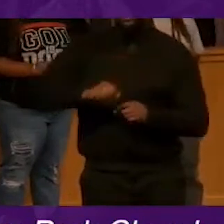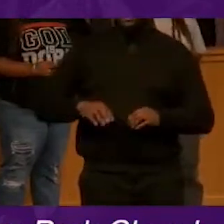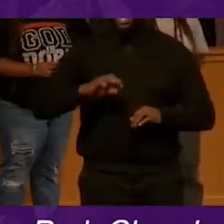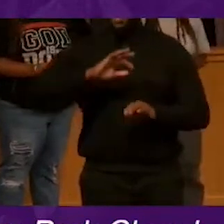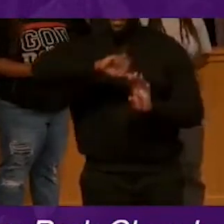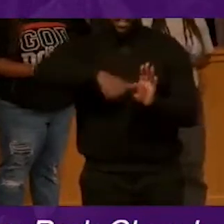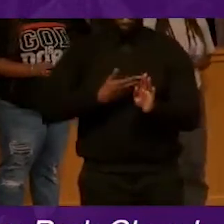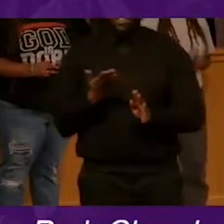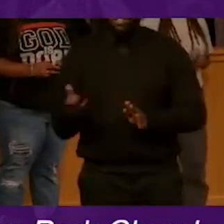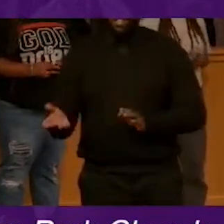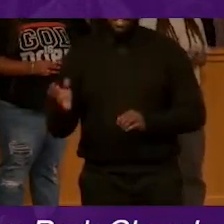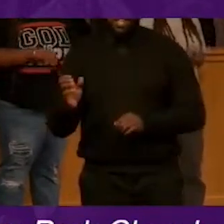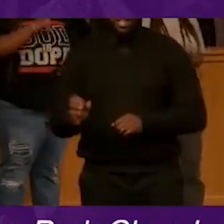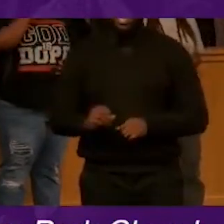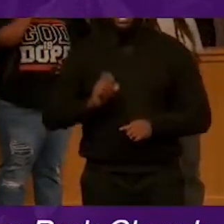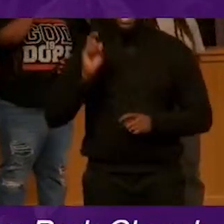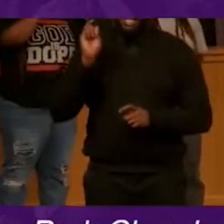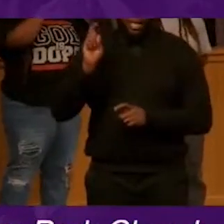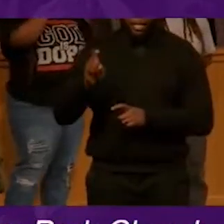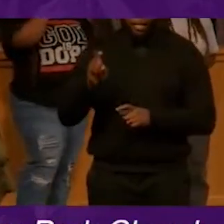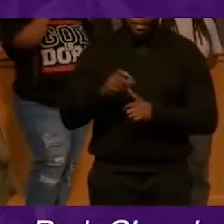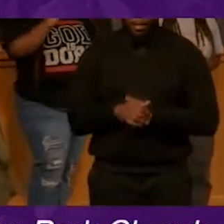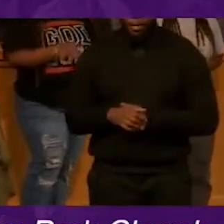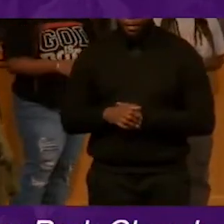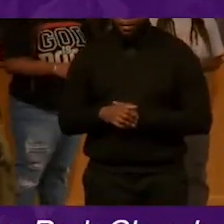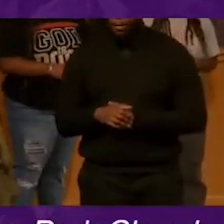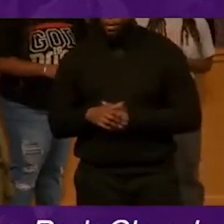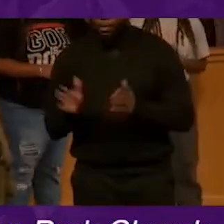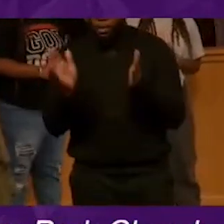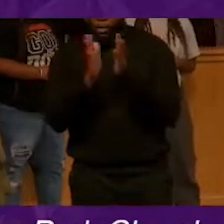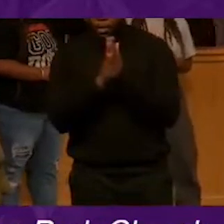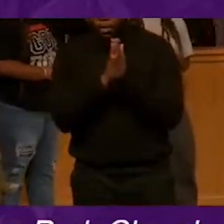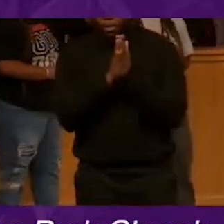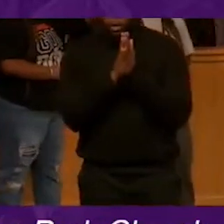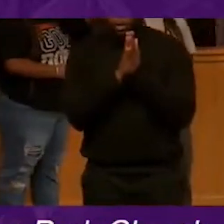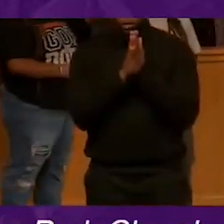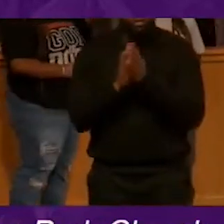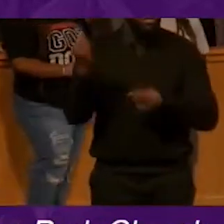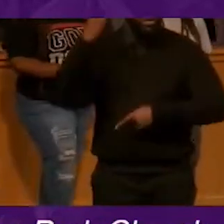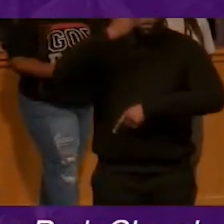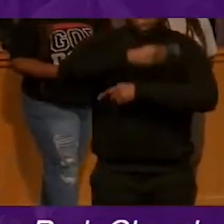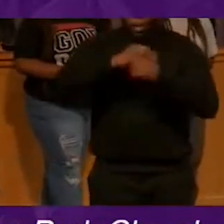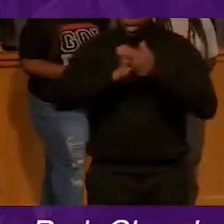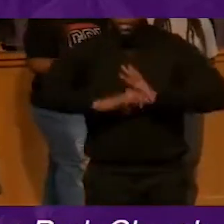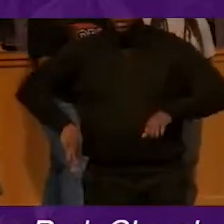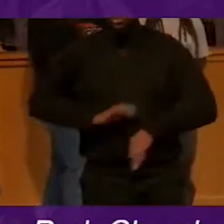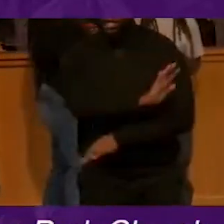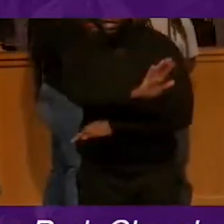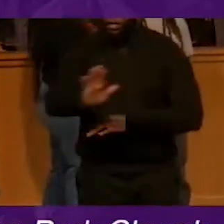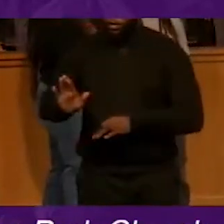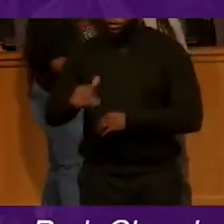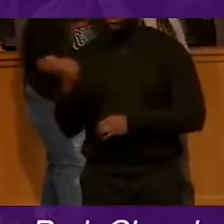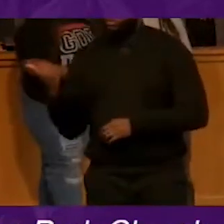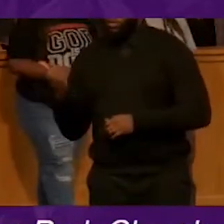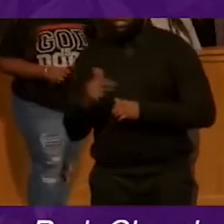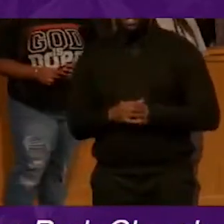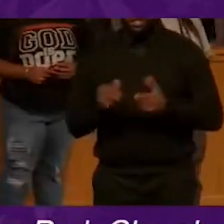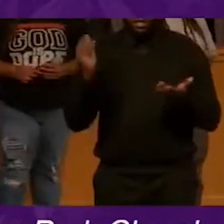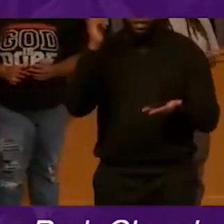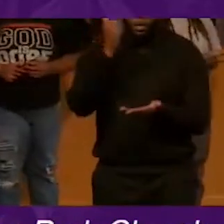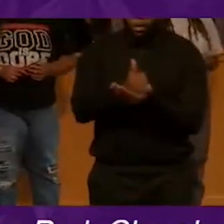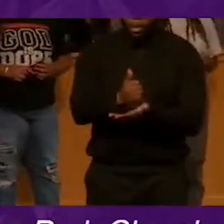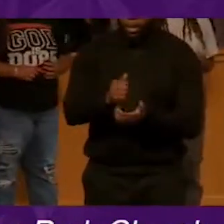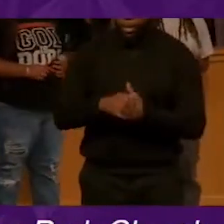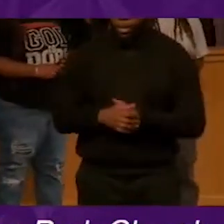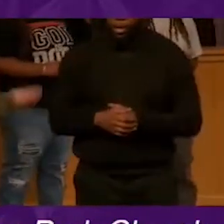they need. Is that somebody's request today? Lord, bless me so that I can bless somebody else. Amen. Let's